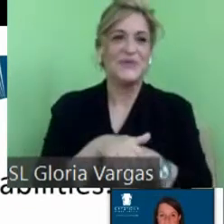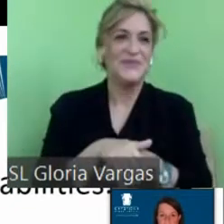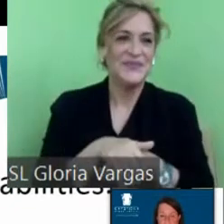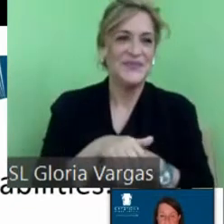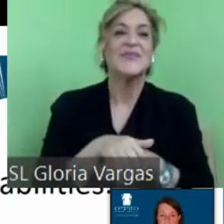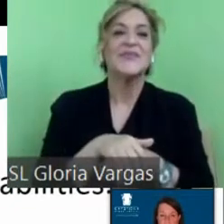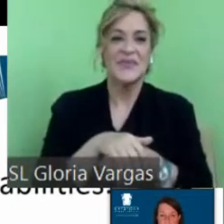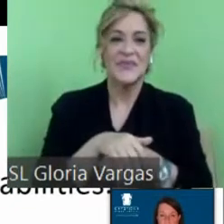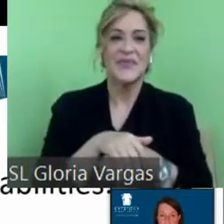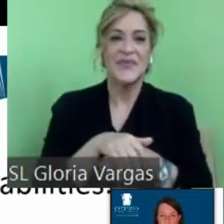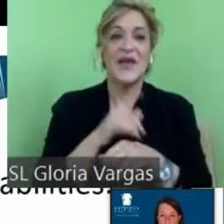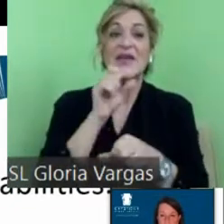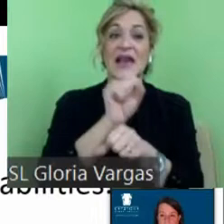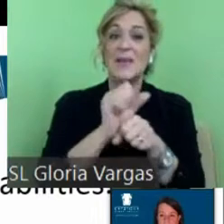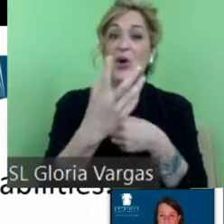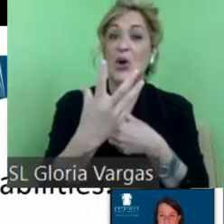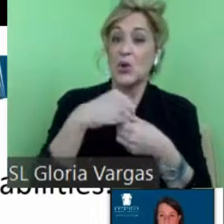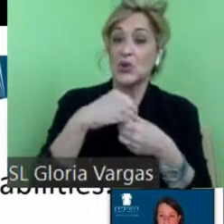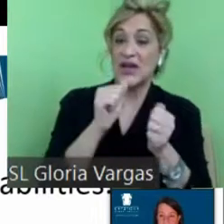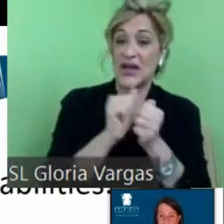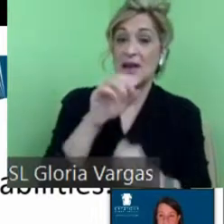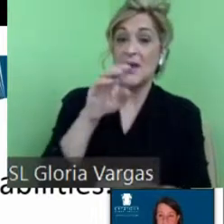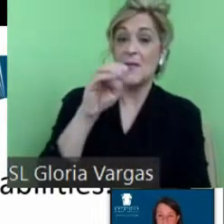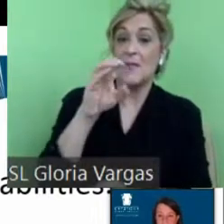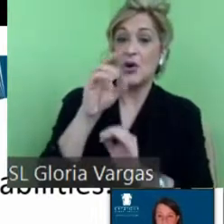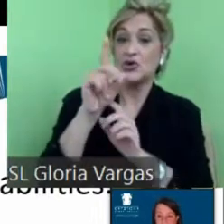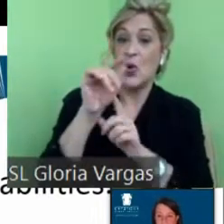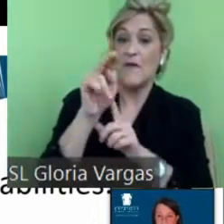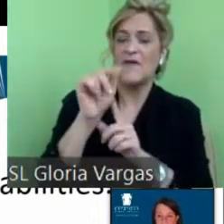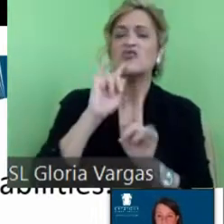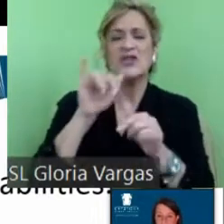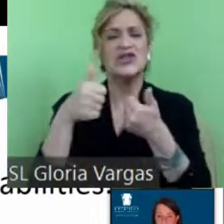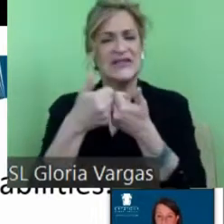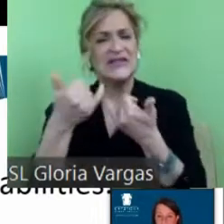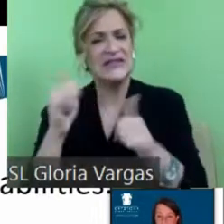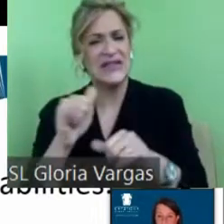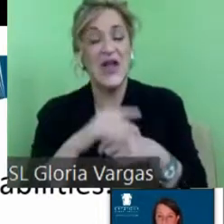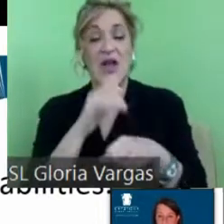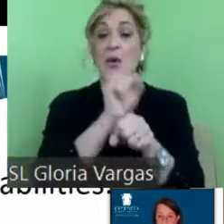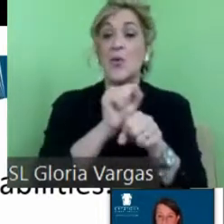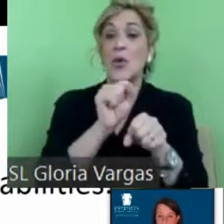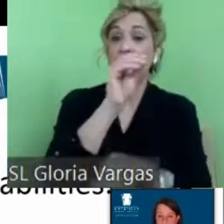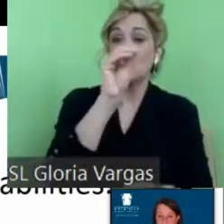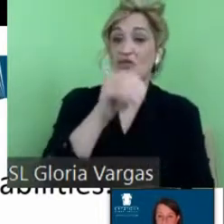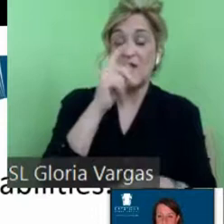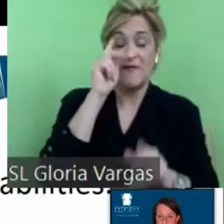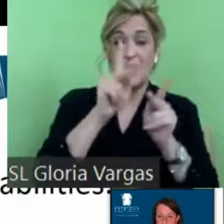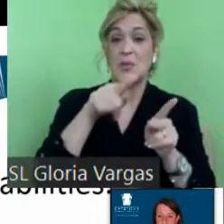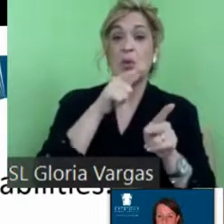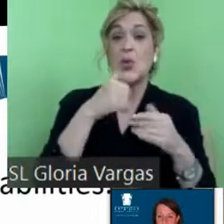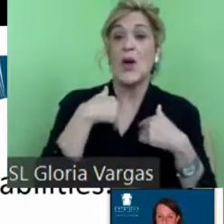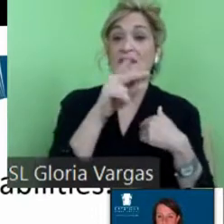However, the labor inclusion in Moldova is still very challenging. First of all, the employment rate of persons with disabilities